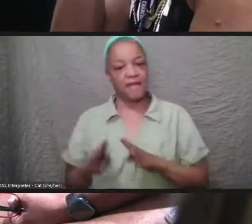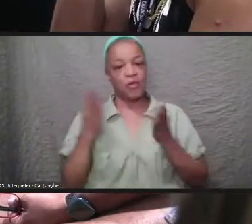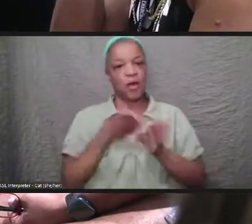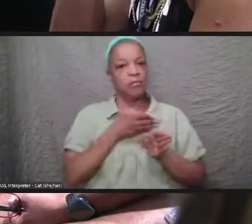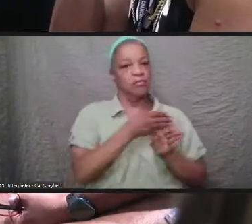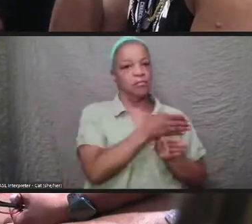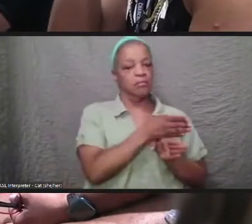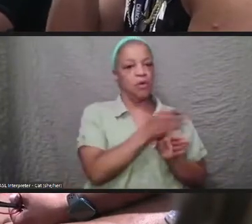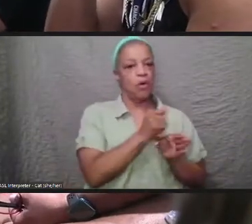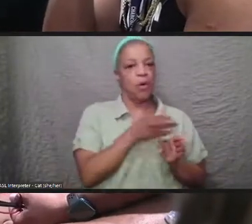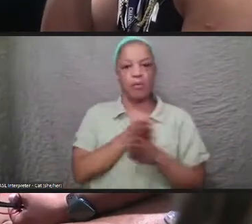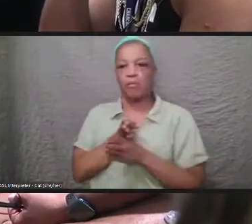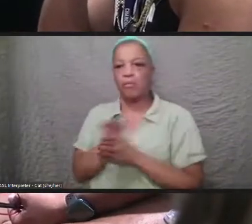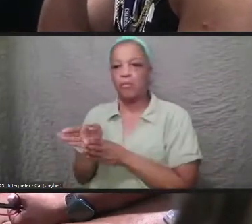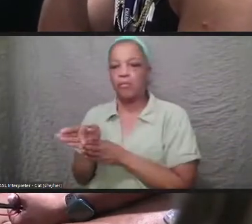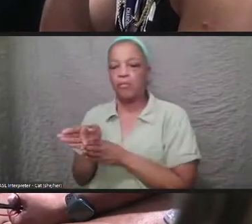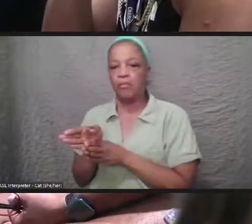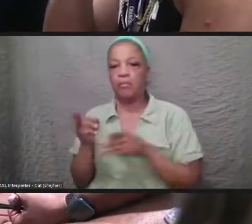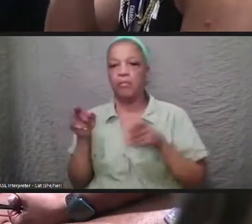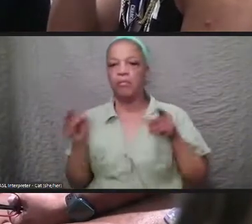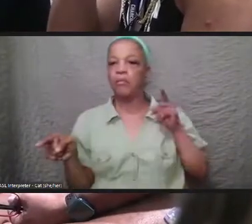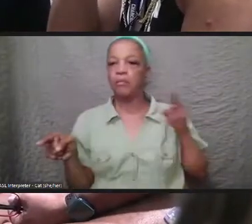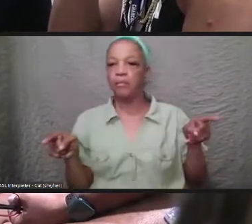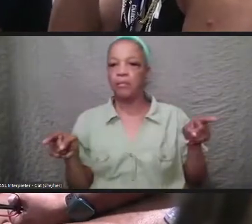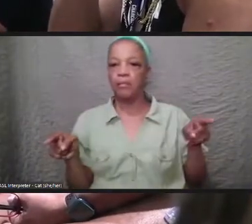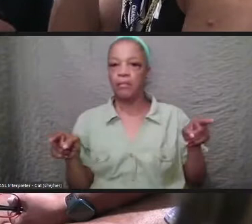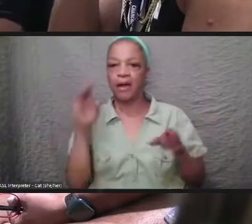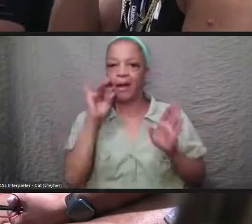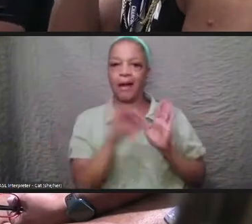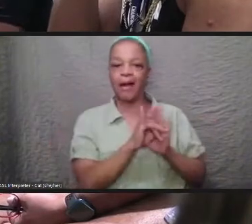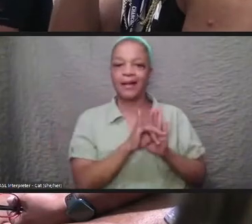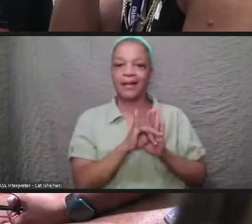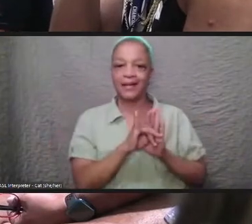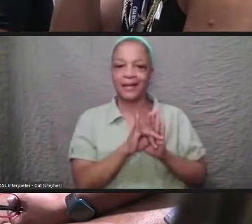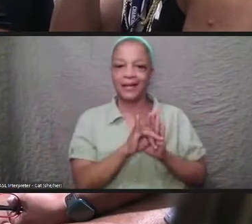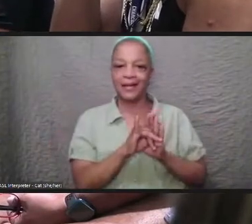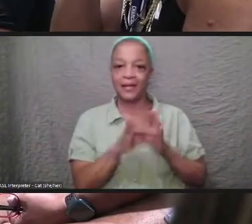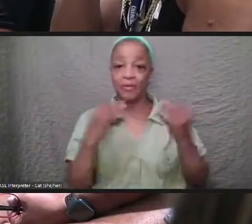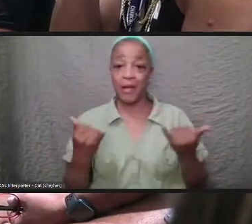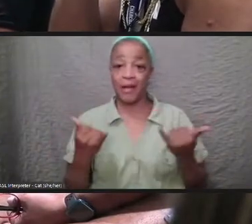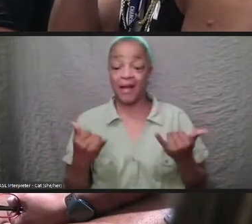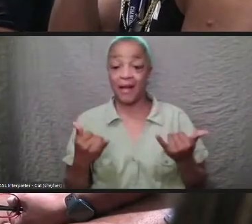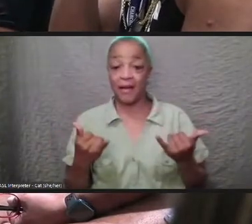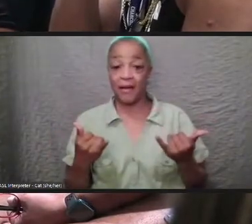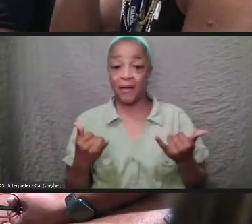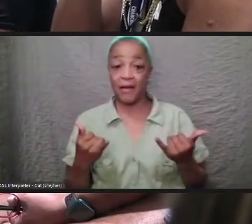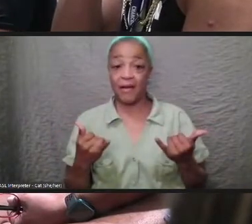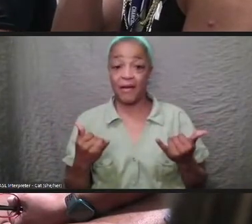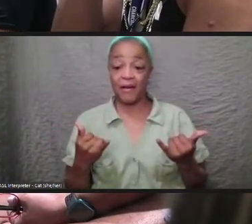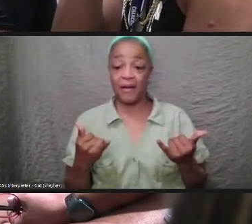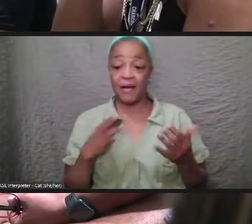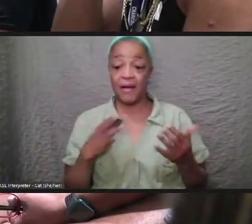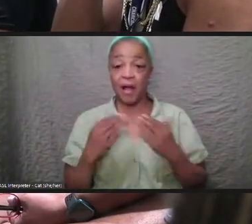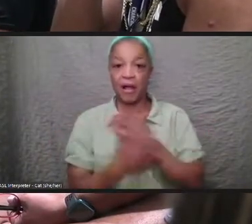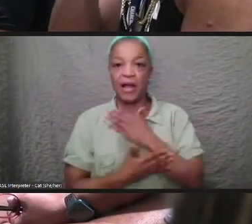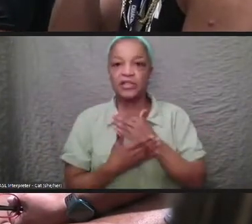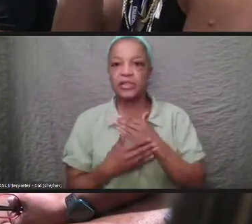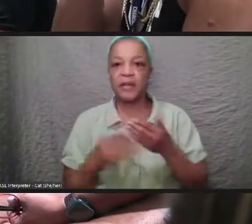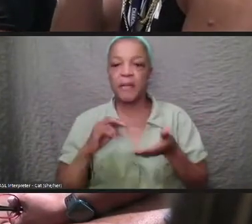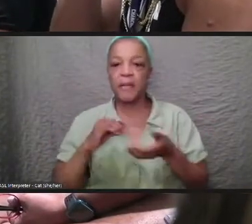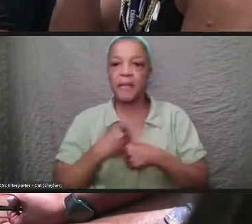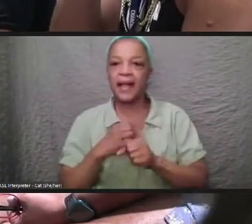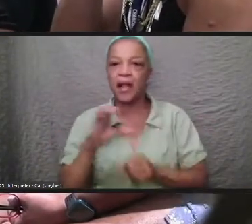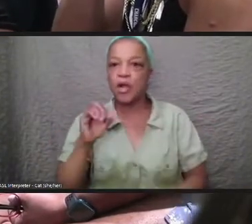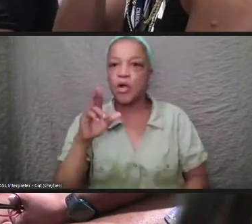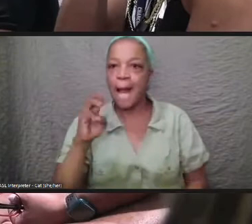another mode of identity. Now, we're existing in a country that is criminalizing